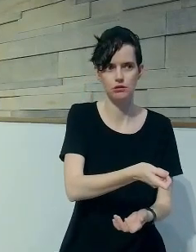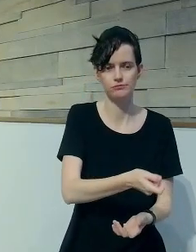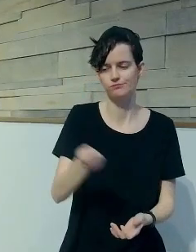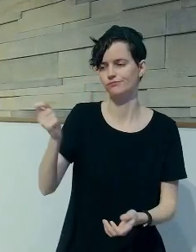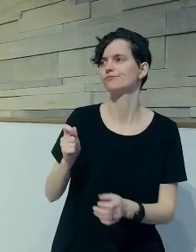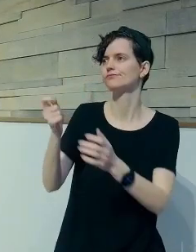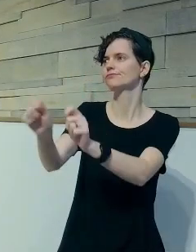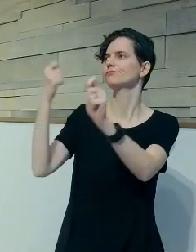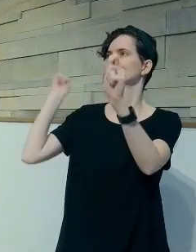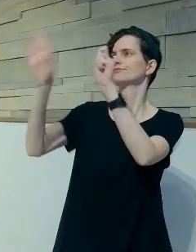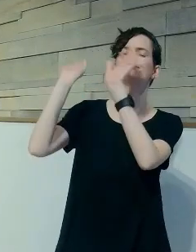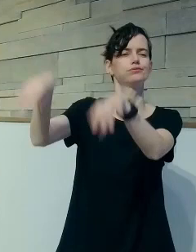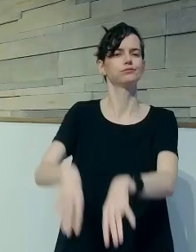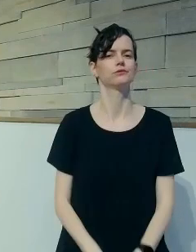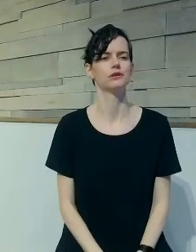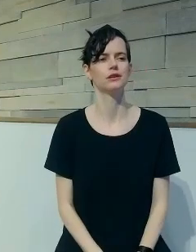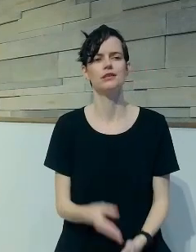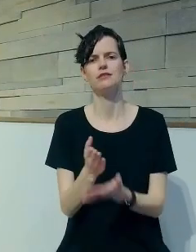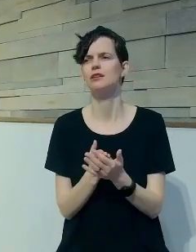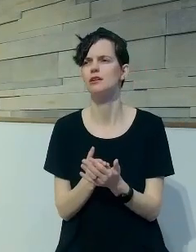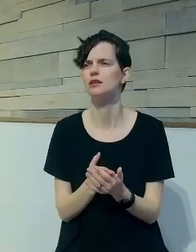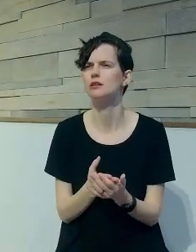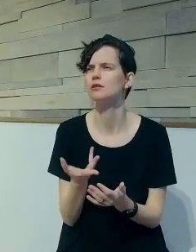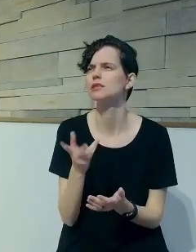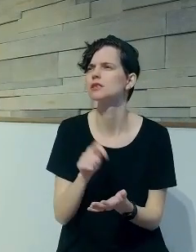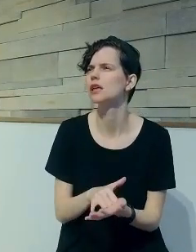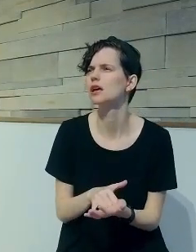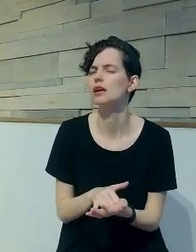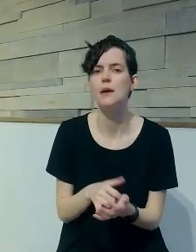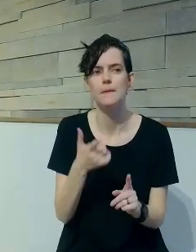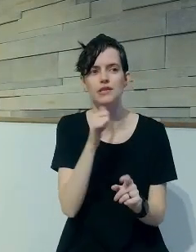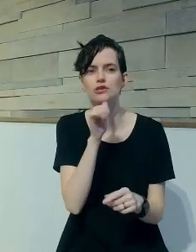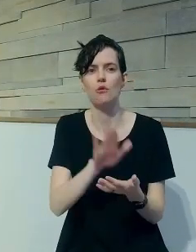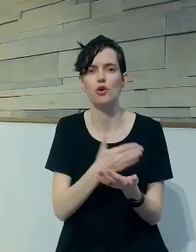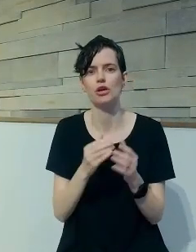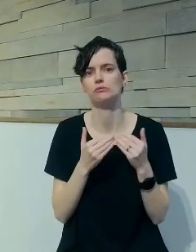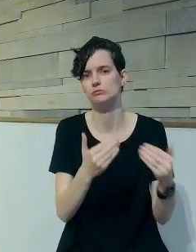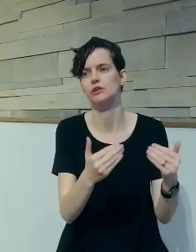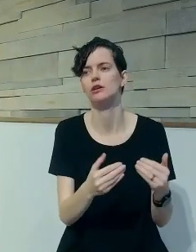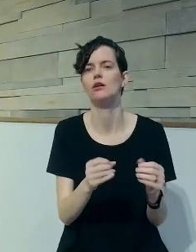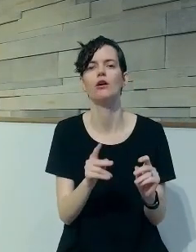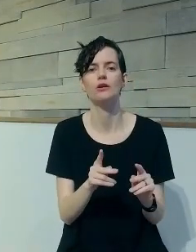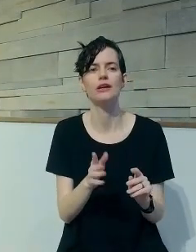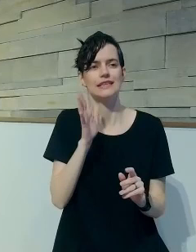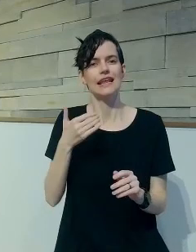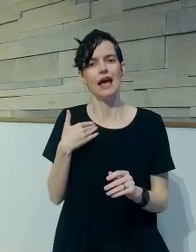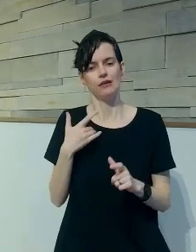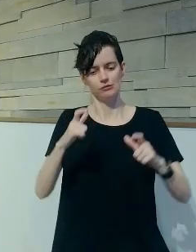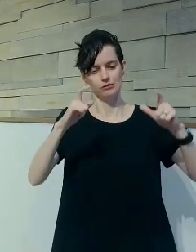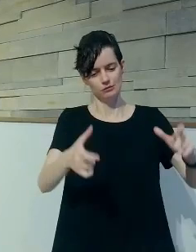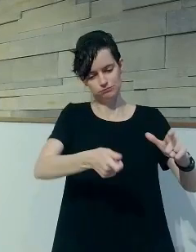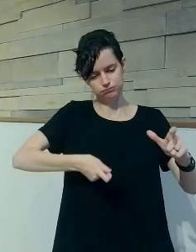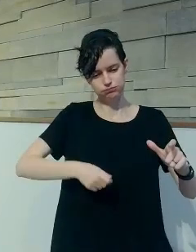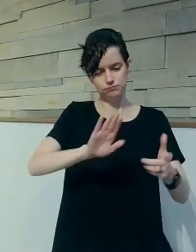it in the cabinet, right? I know some of you are asking, what's a frying pan? Okay, because you don't cook anymore. Yeah. All right, well, we used to have skillets that were made of metal and